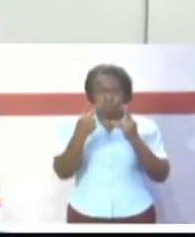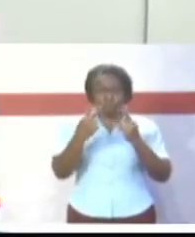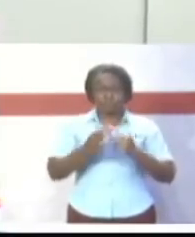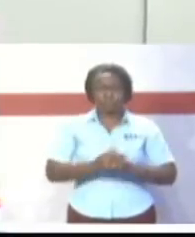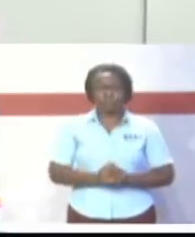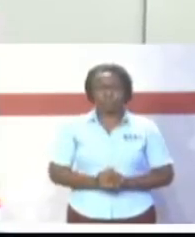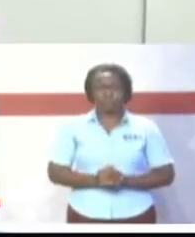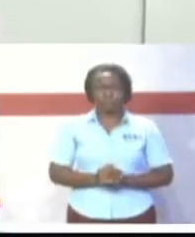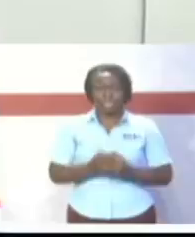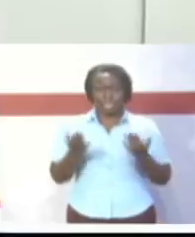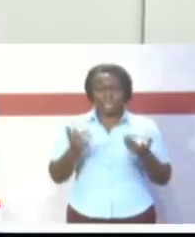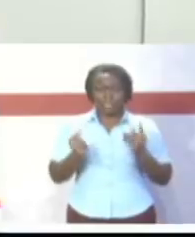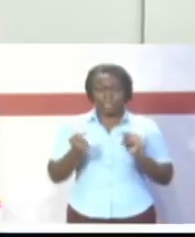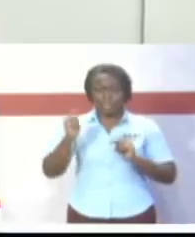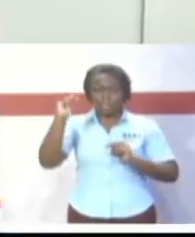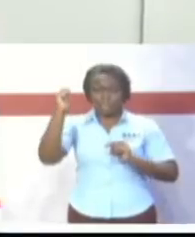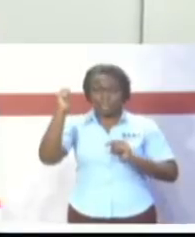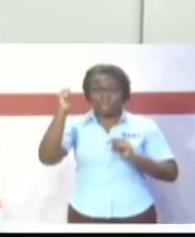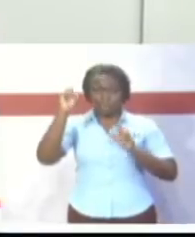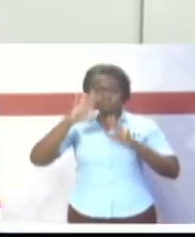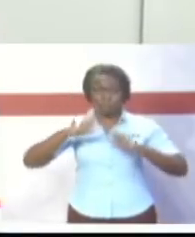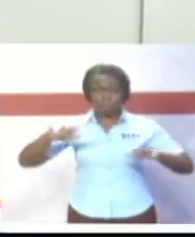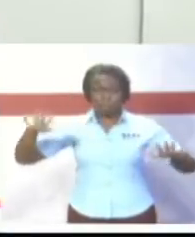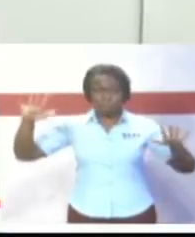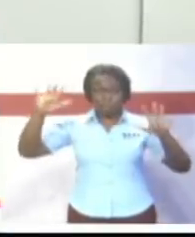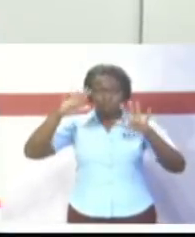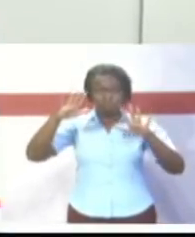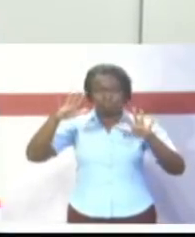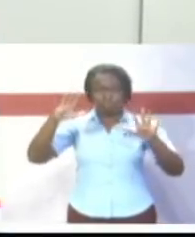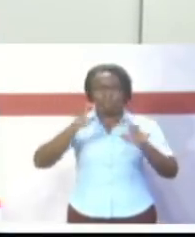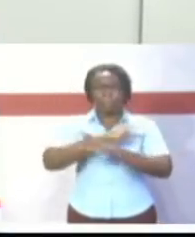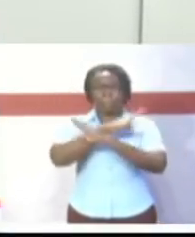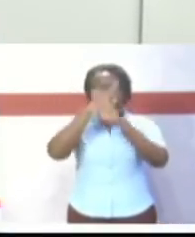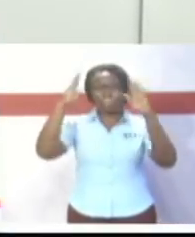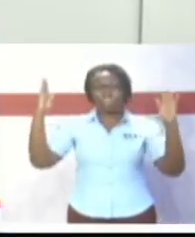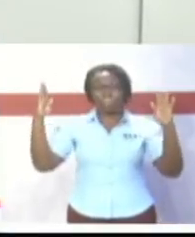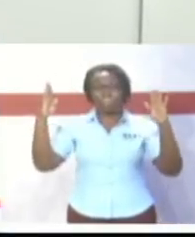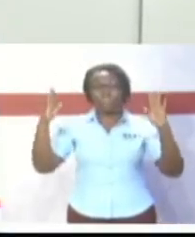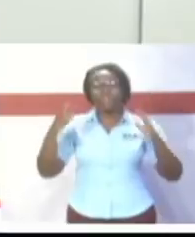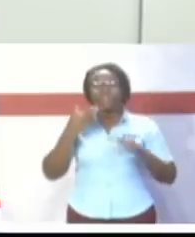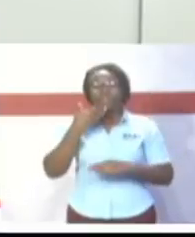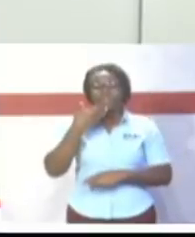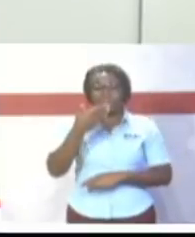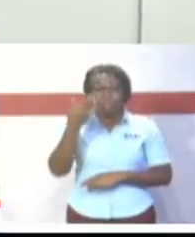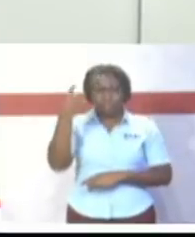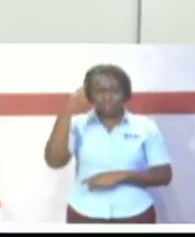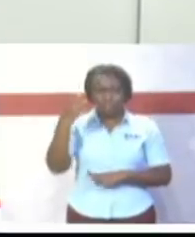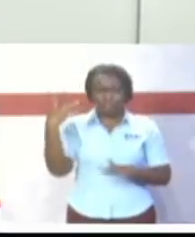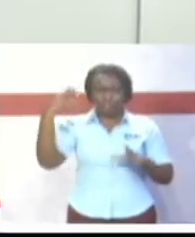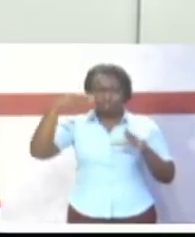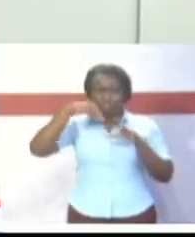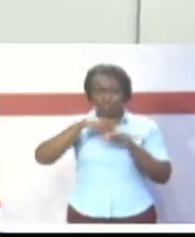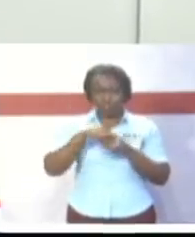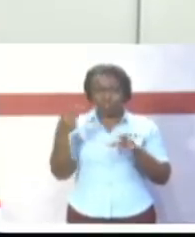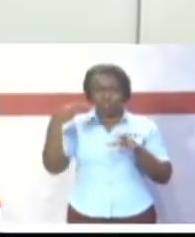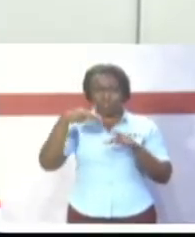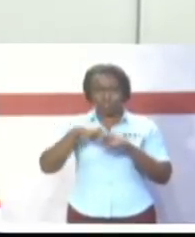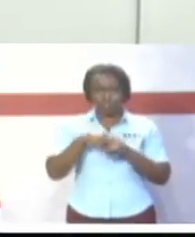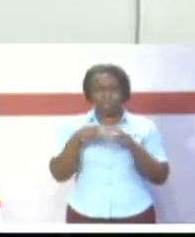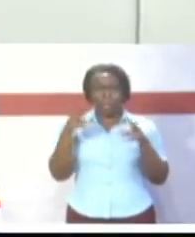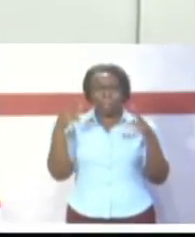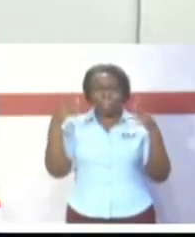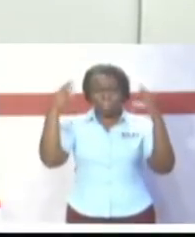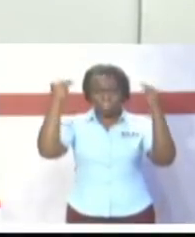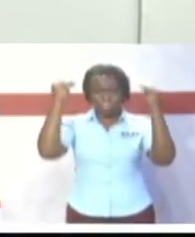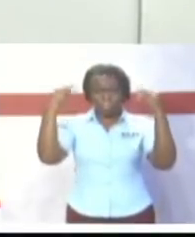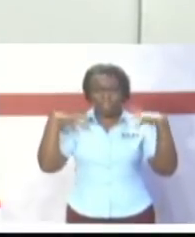regionally, and internationally. And good morning, Trinidad and Tobago. Thank you once again for your attendance as the Ministry of Health